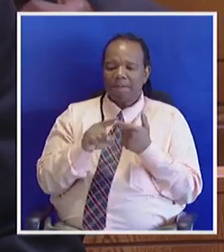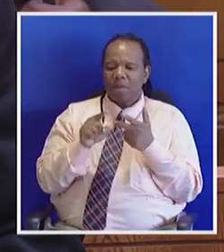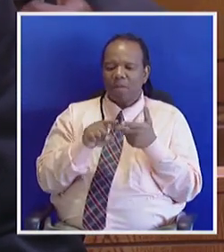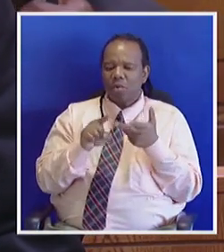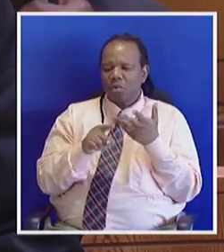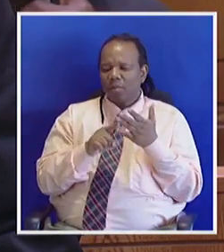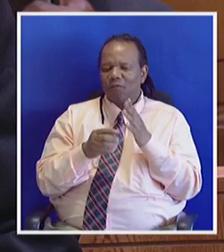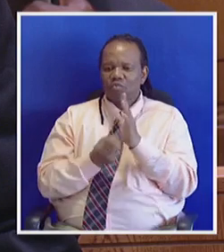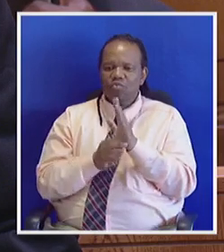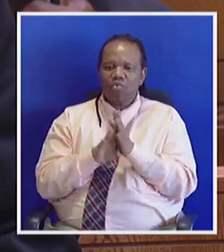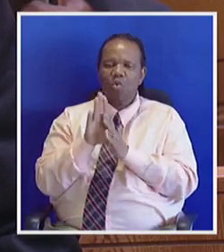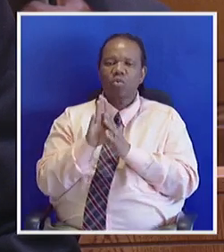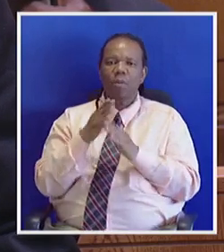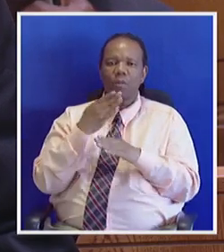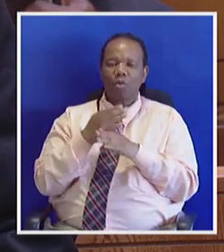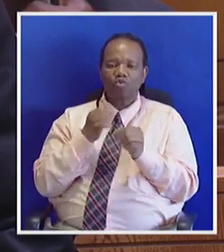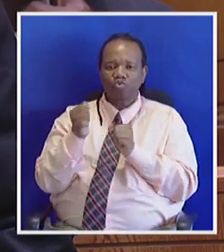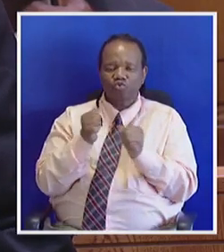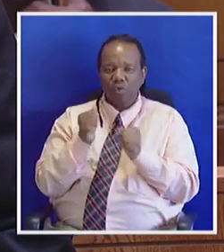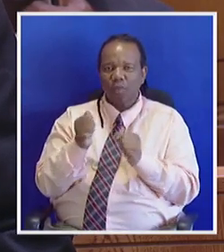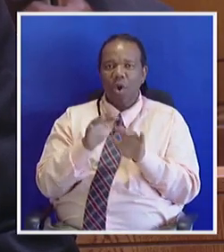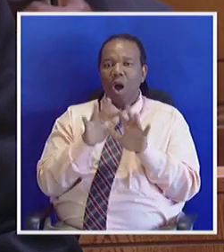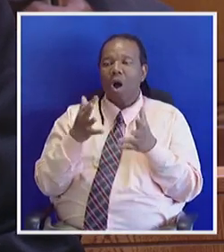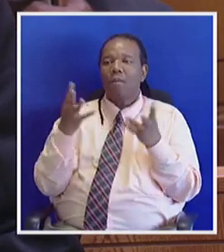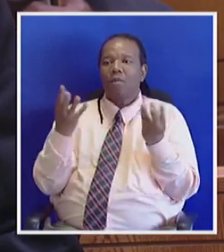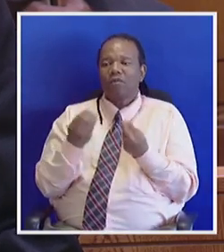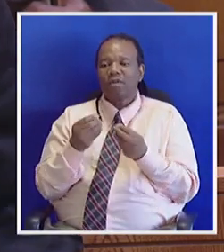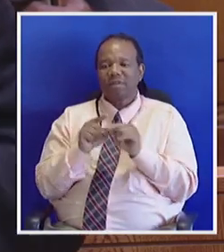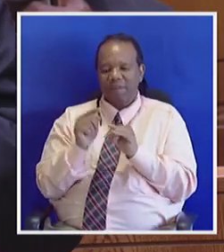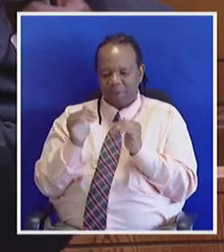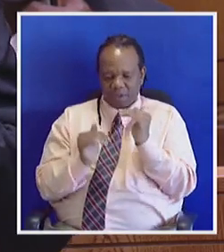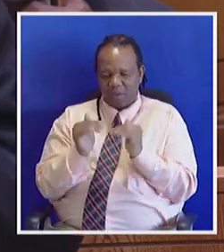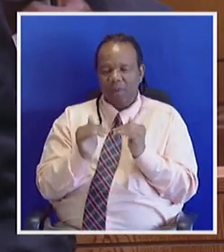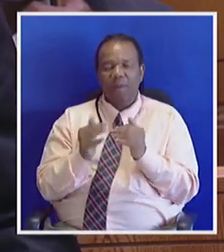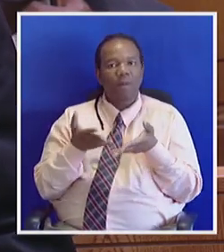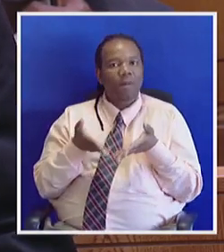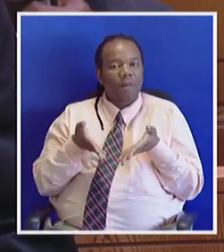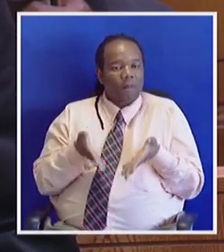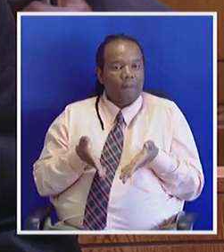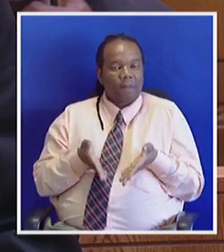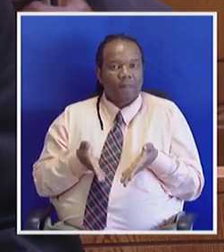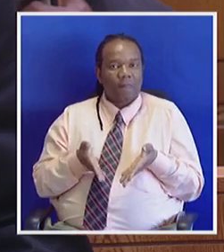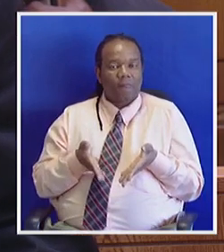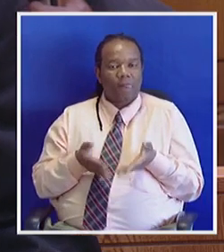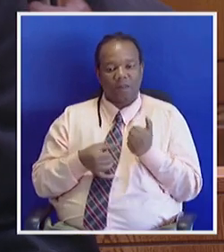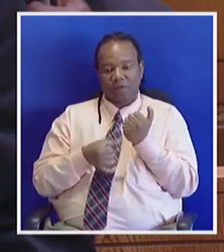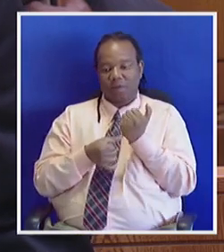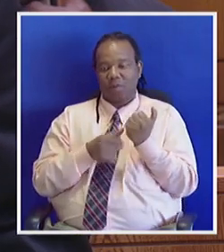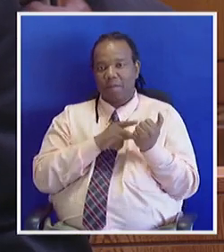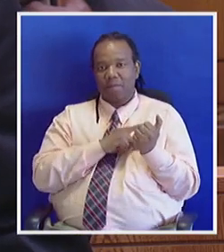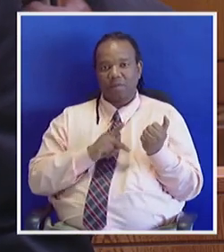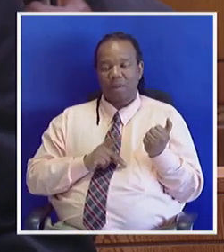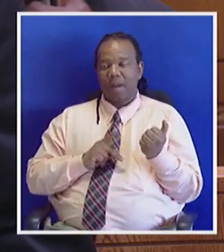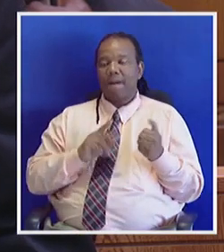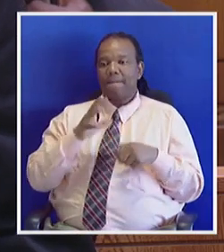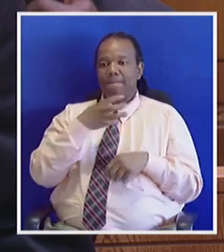jobs, eliminate poverty and inequality. Recently, Honorable Deputy President, the Minister of